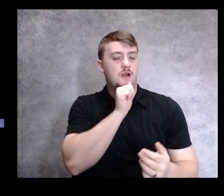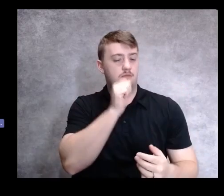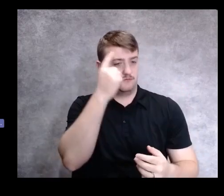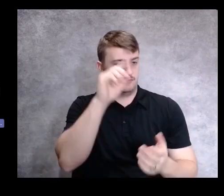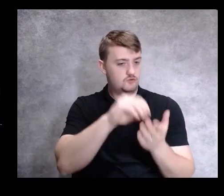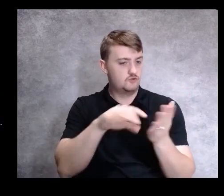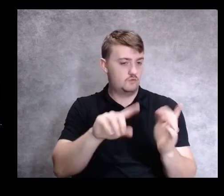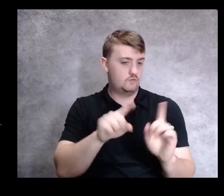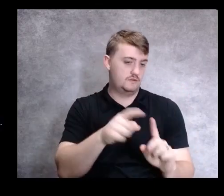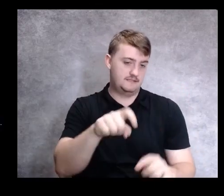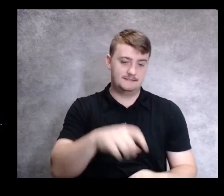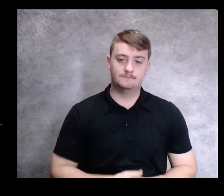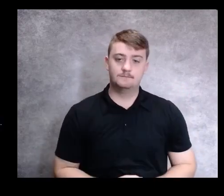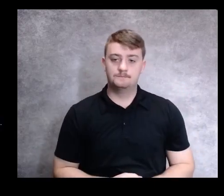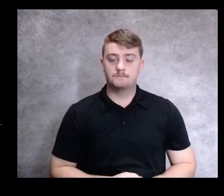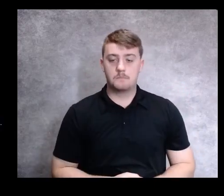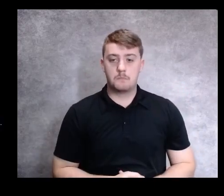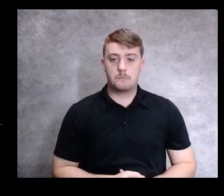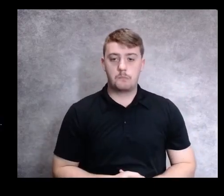needs.